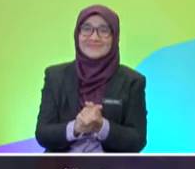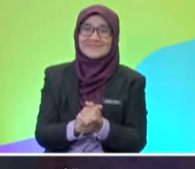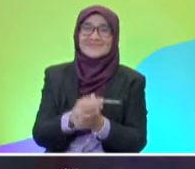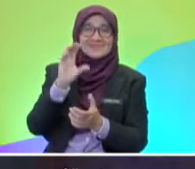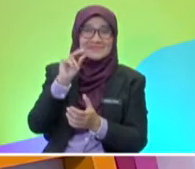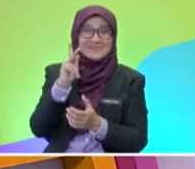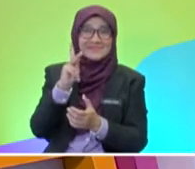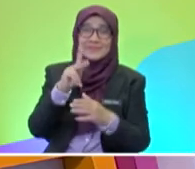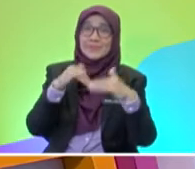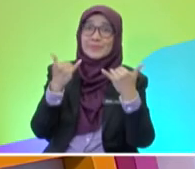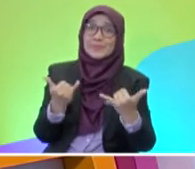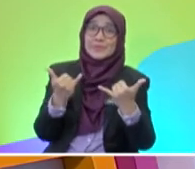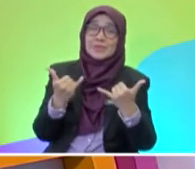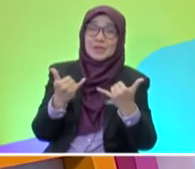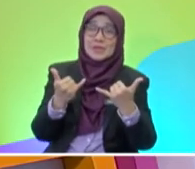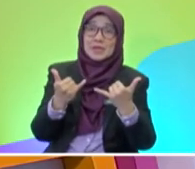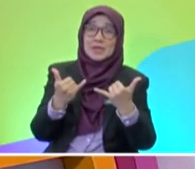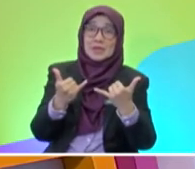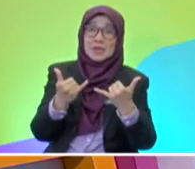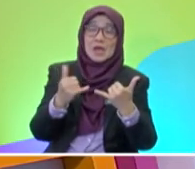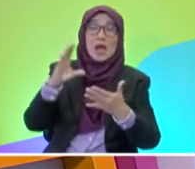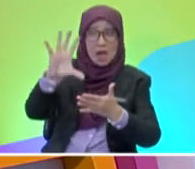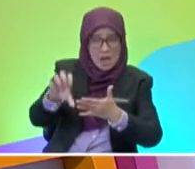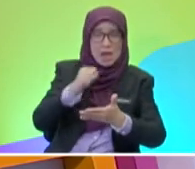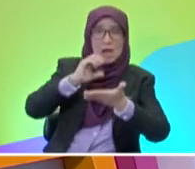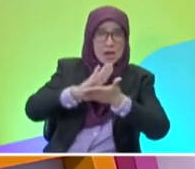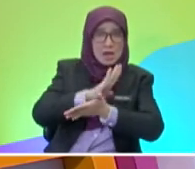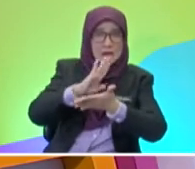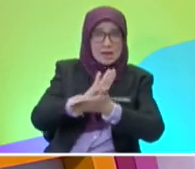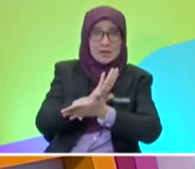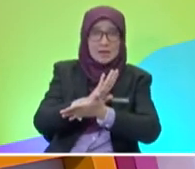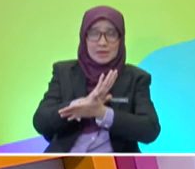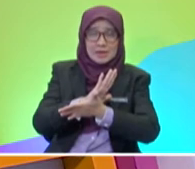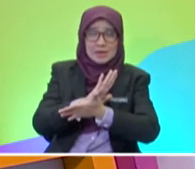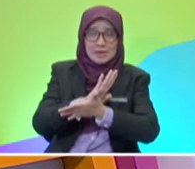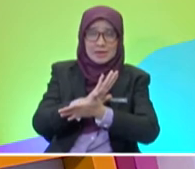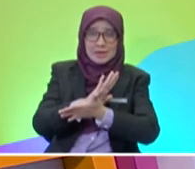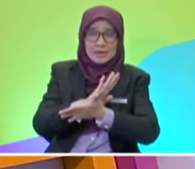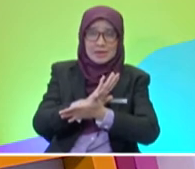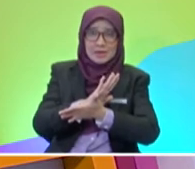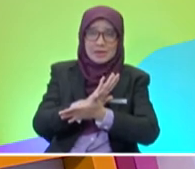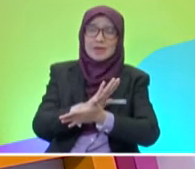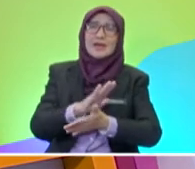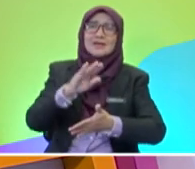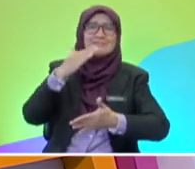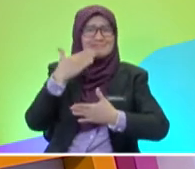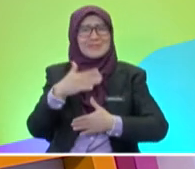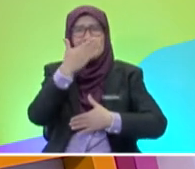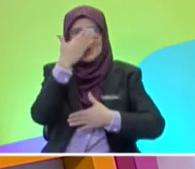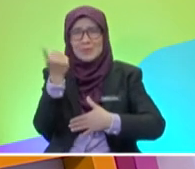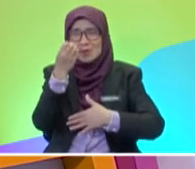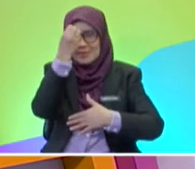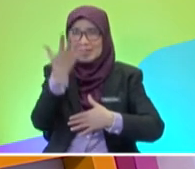All right. Now, take the paper, put on the... I forgot to tell you just now. We need